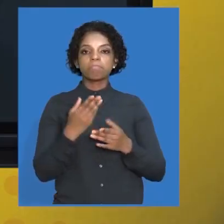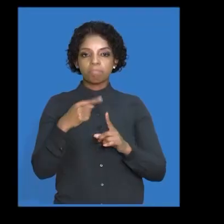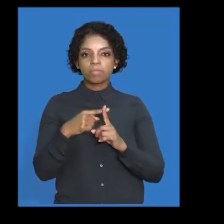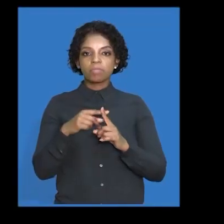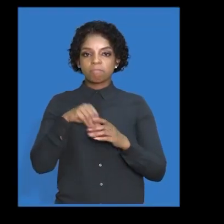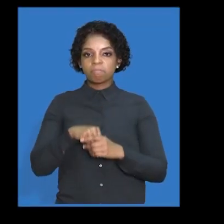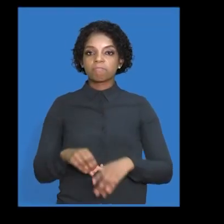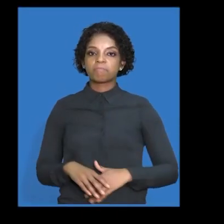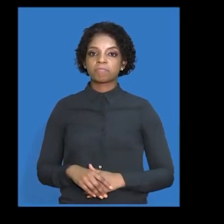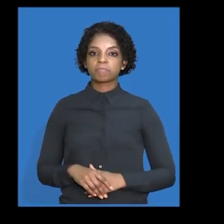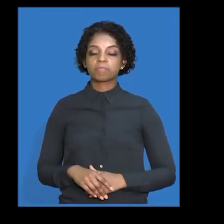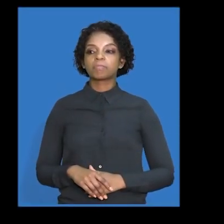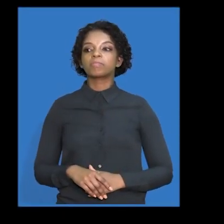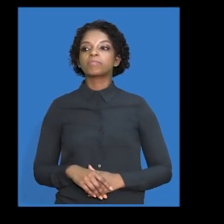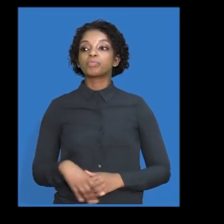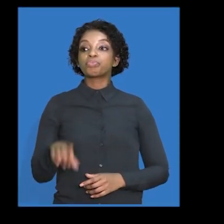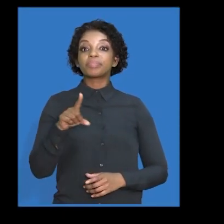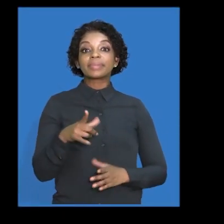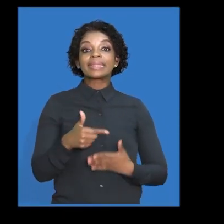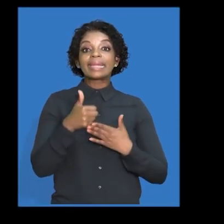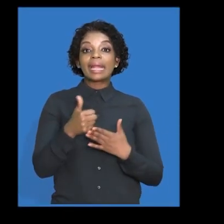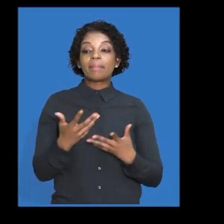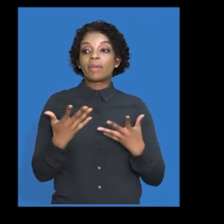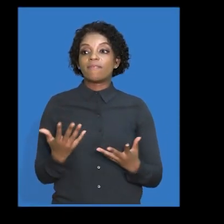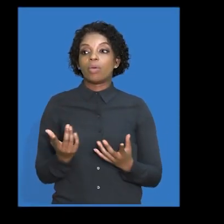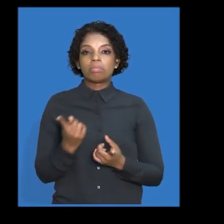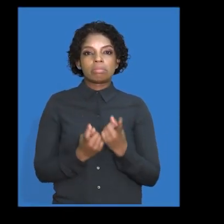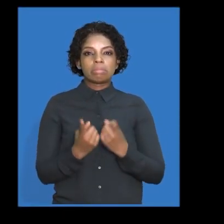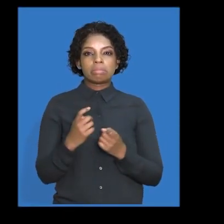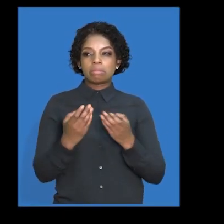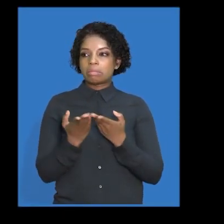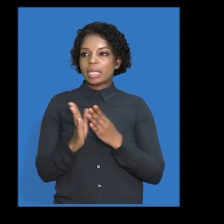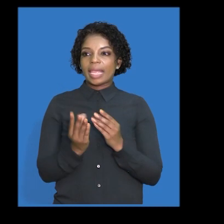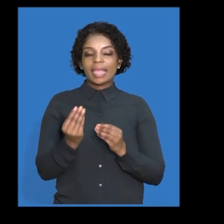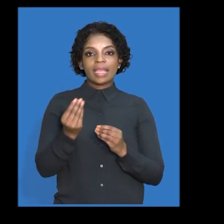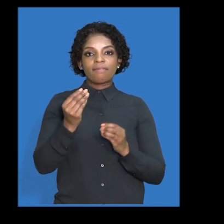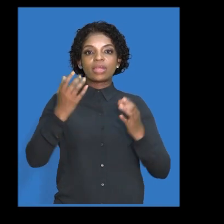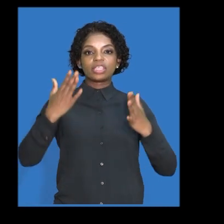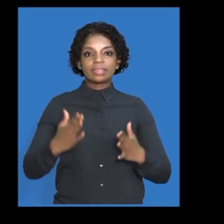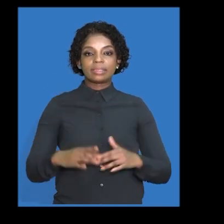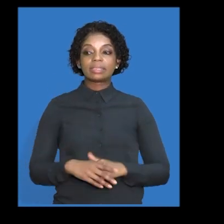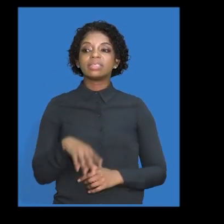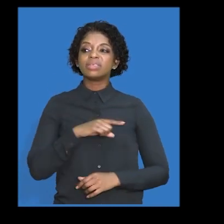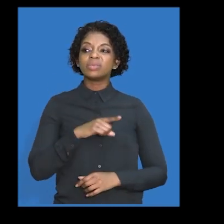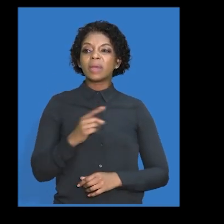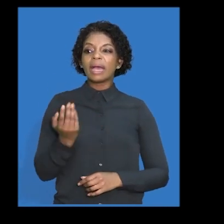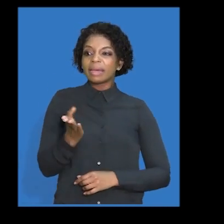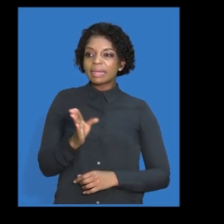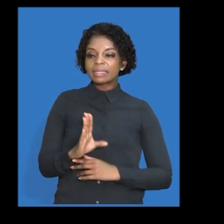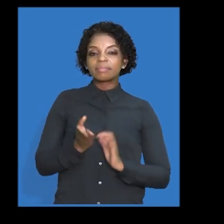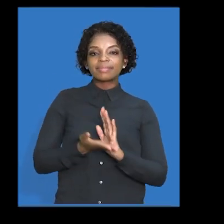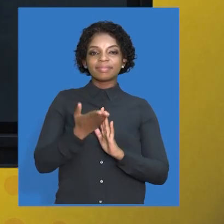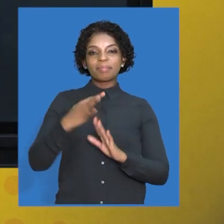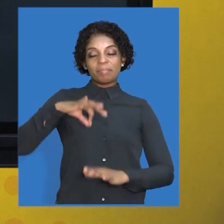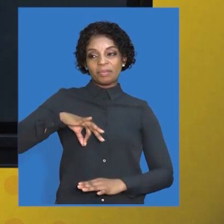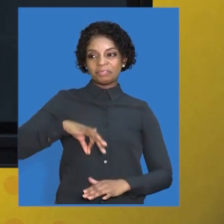positive. And it helps to attract investors because of increased profits and income, and also in terms of